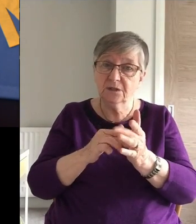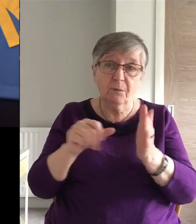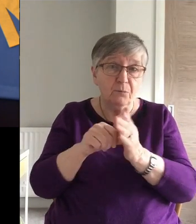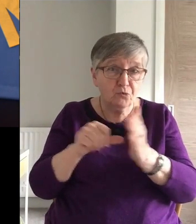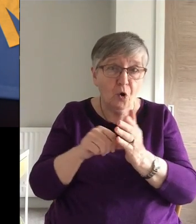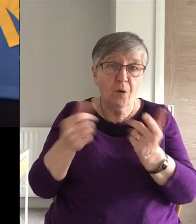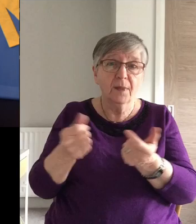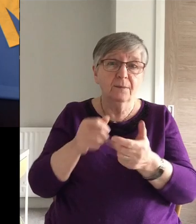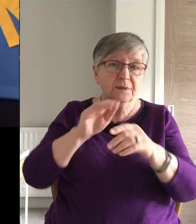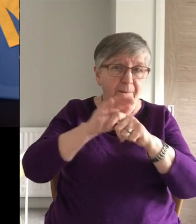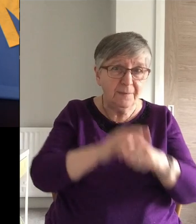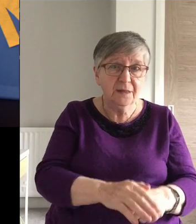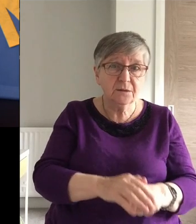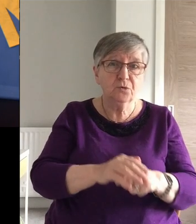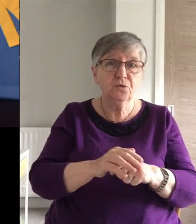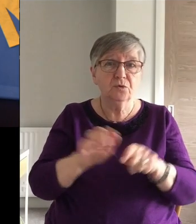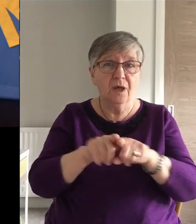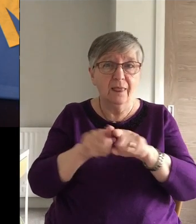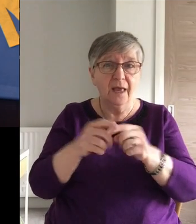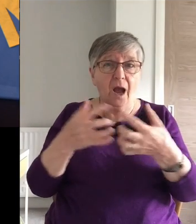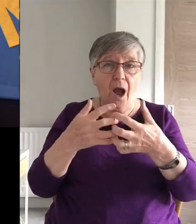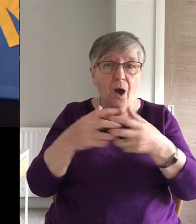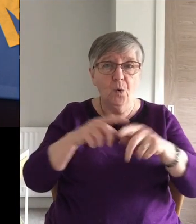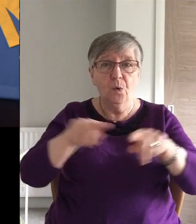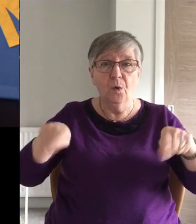the Christian equivalent of grow bags.